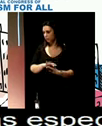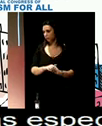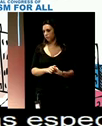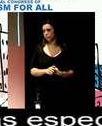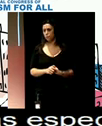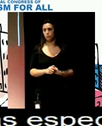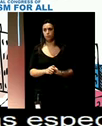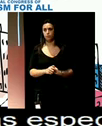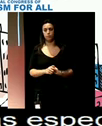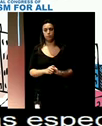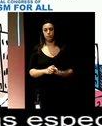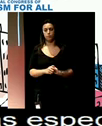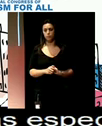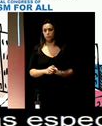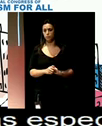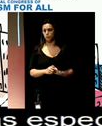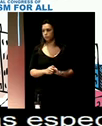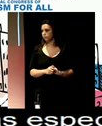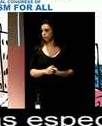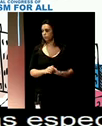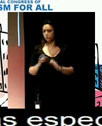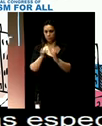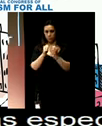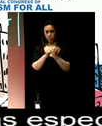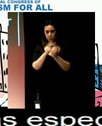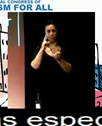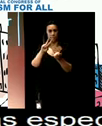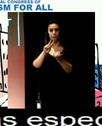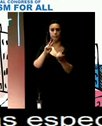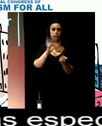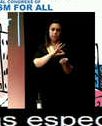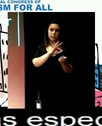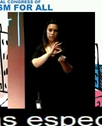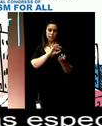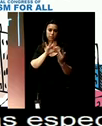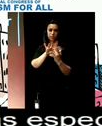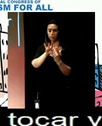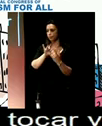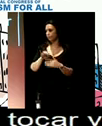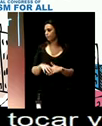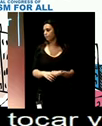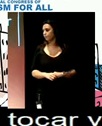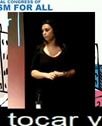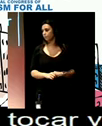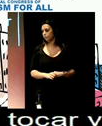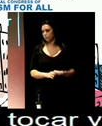stones over there. And the western wall itself also, again, you can go there and